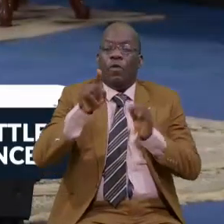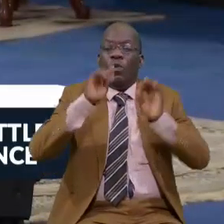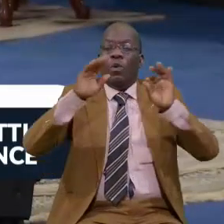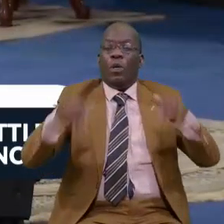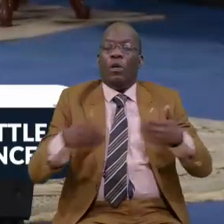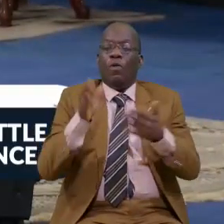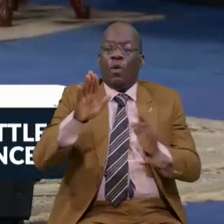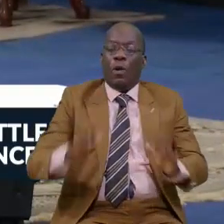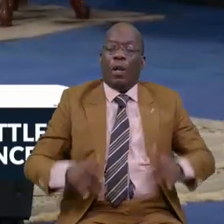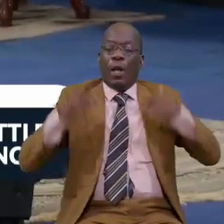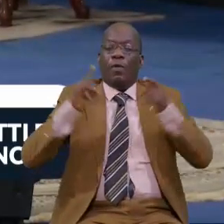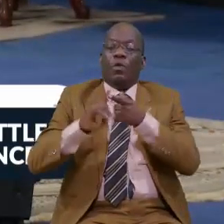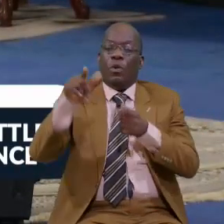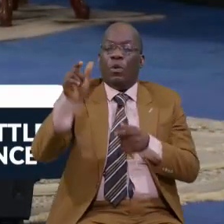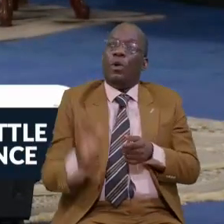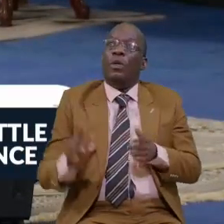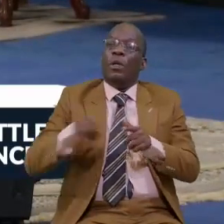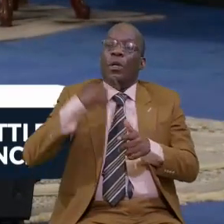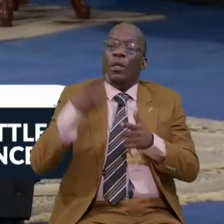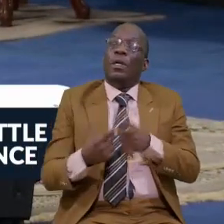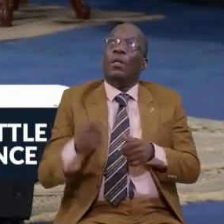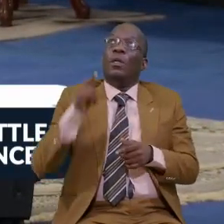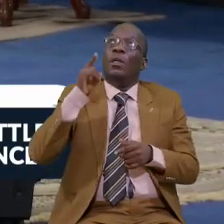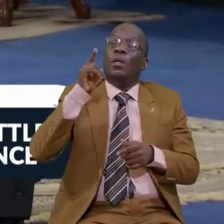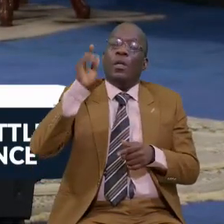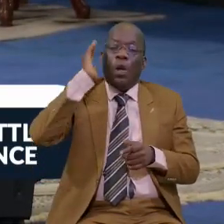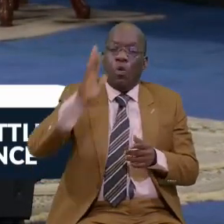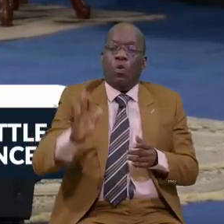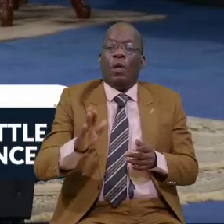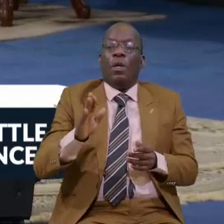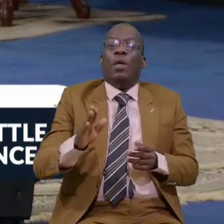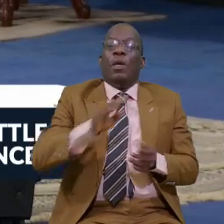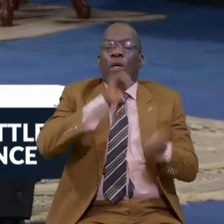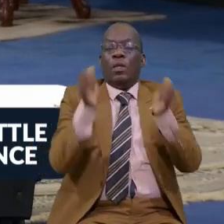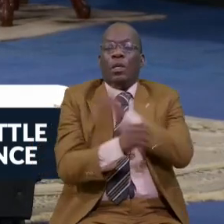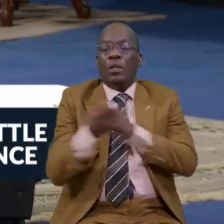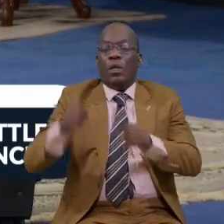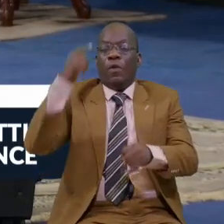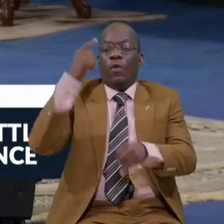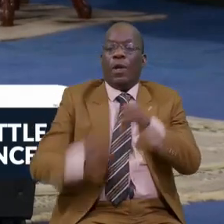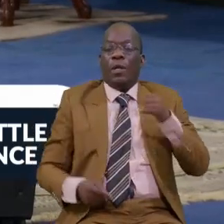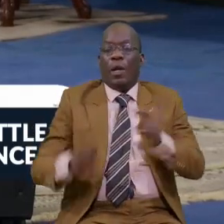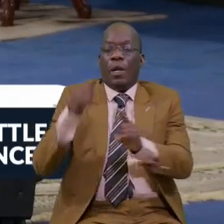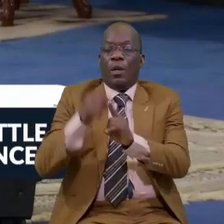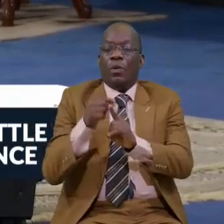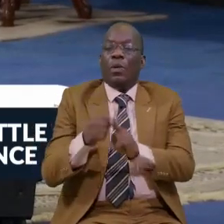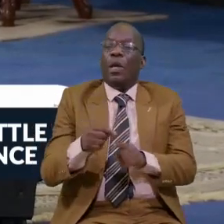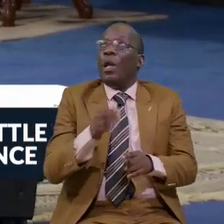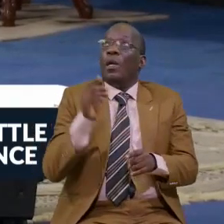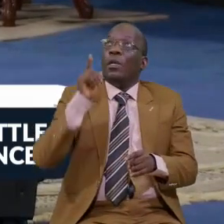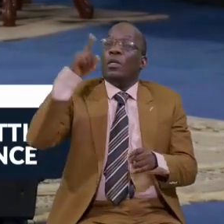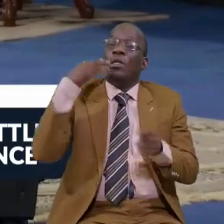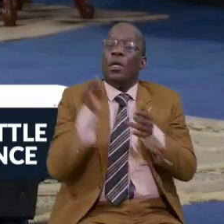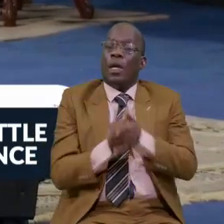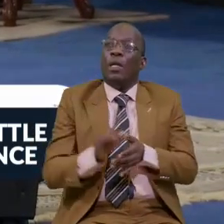then he's going to utter the final sentence. He'll say, I bore your judgment. You will not be